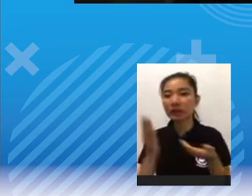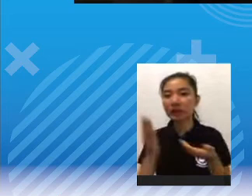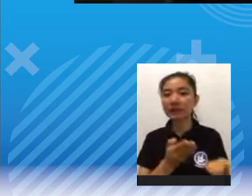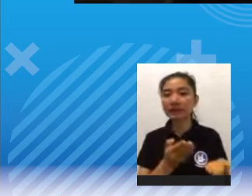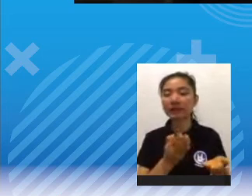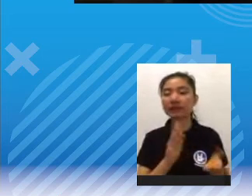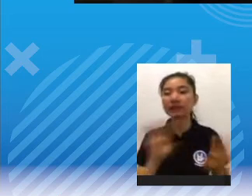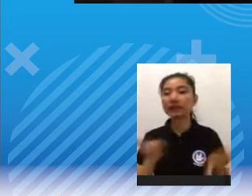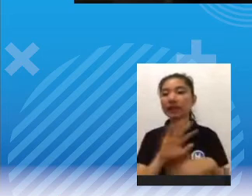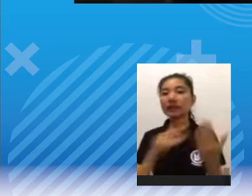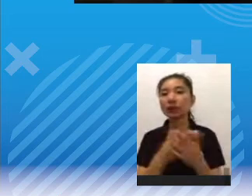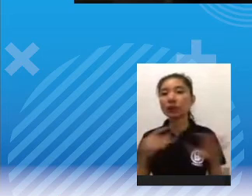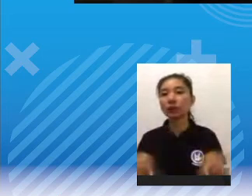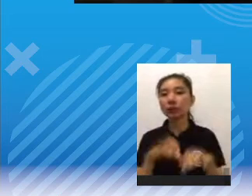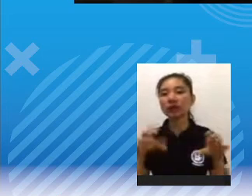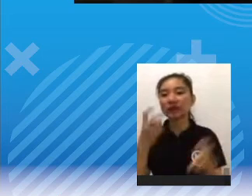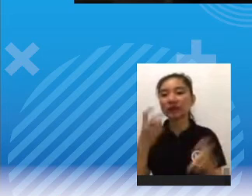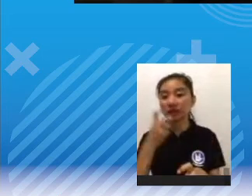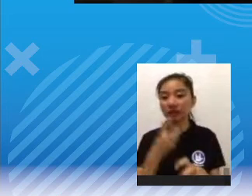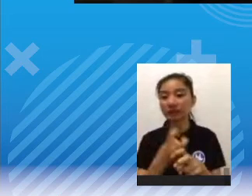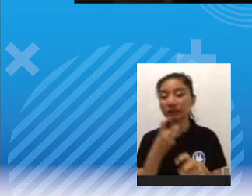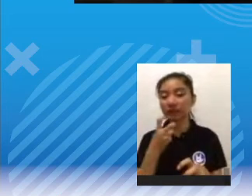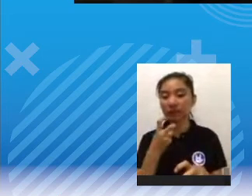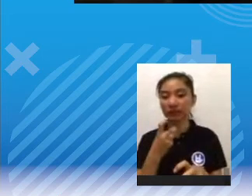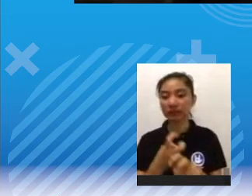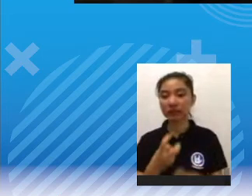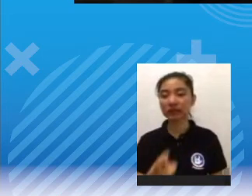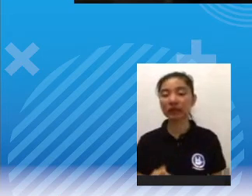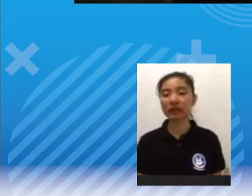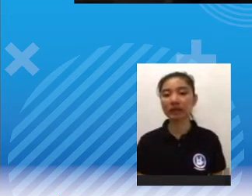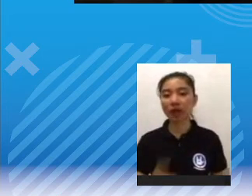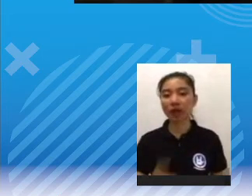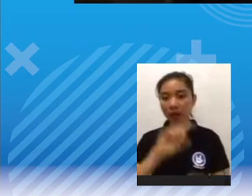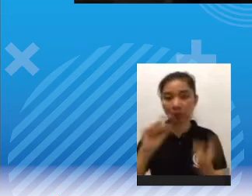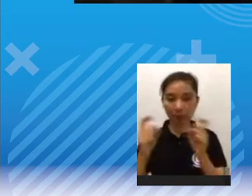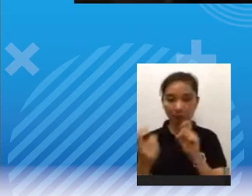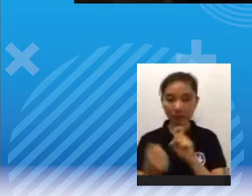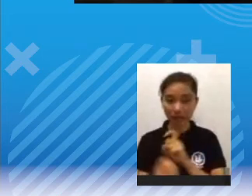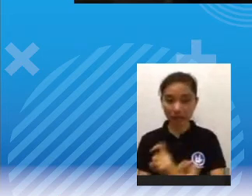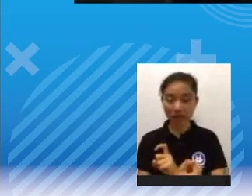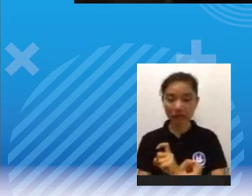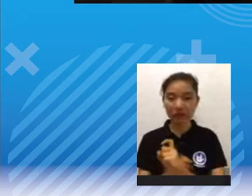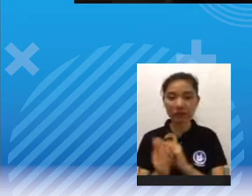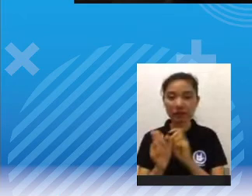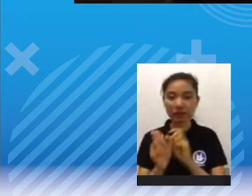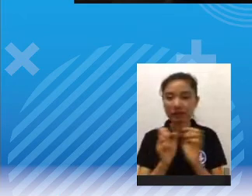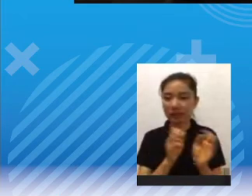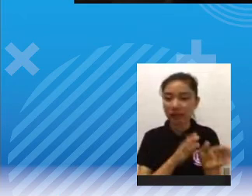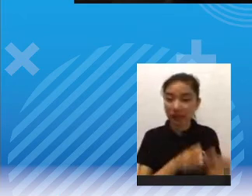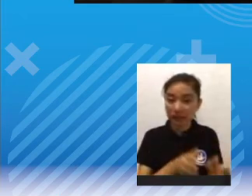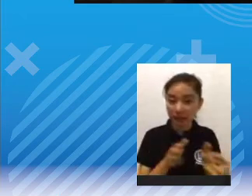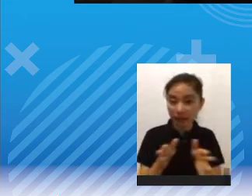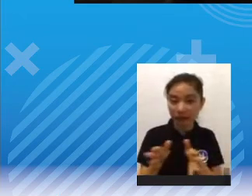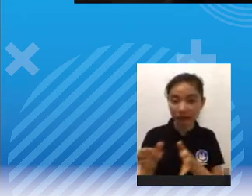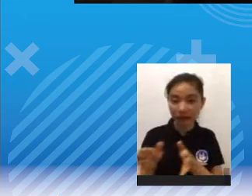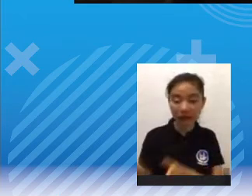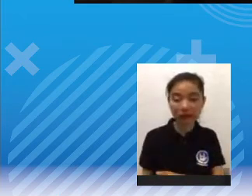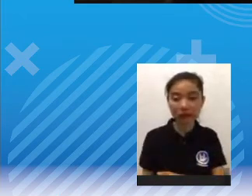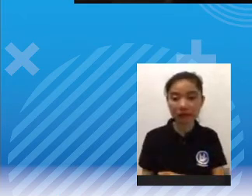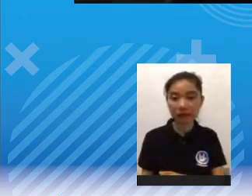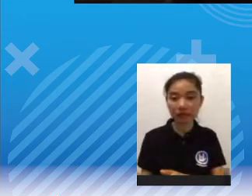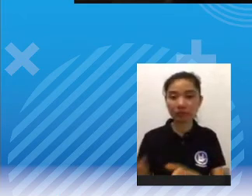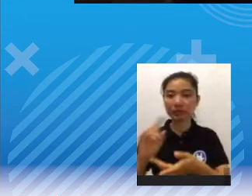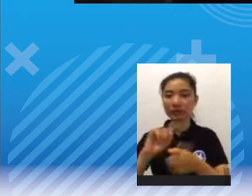man, nahirapan ako mag-shift doon sa klase sa arrangement na ito. Simula nung nagkaroon ng pandemic noong